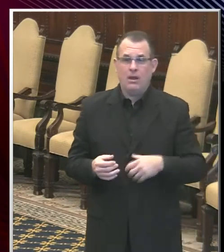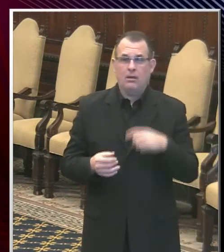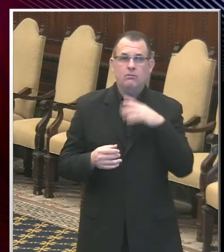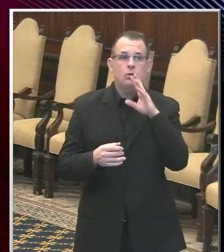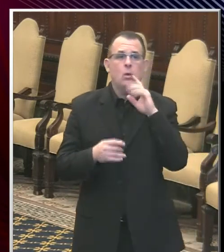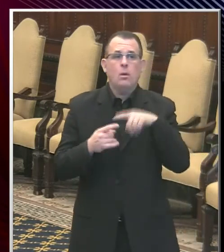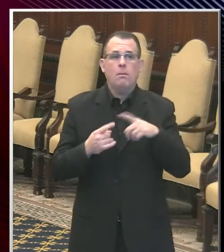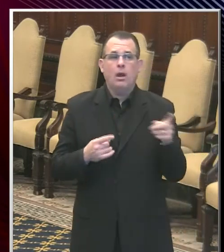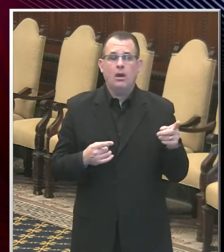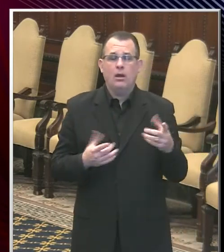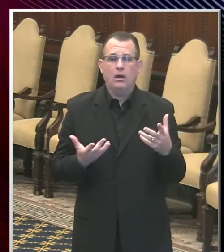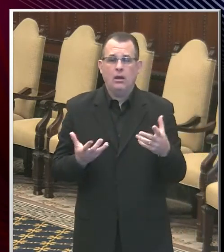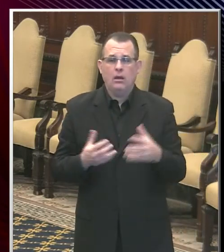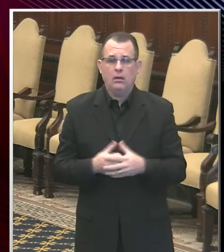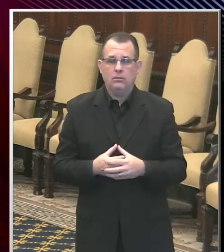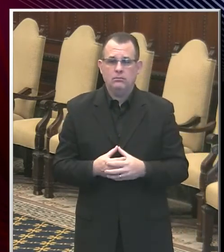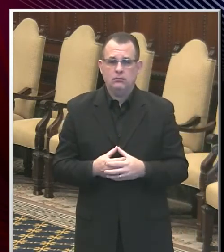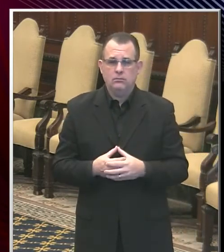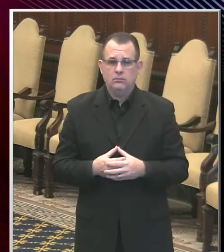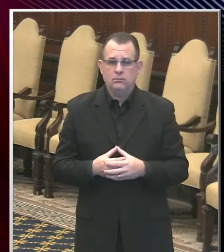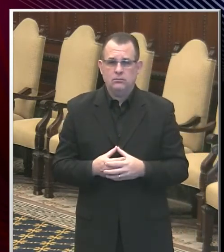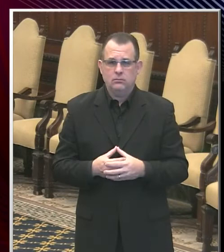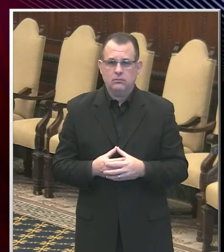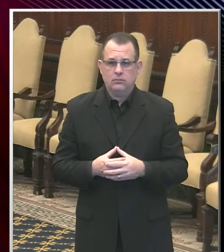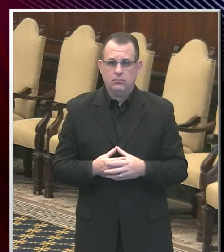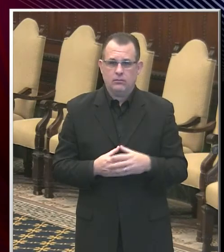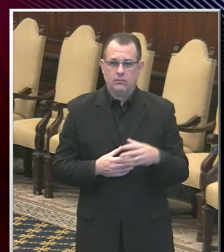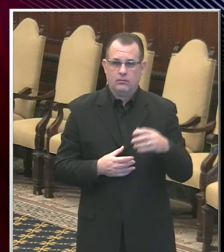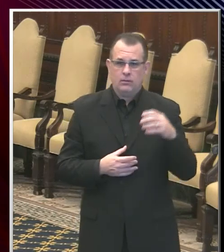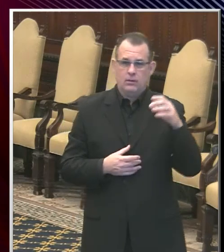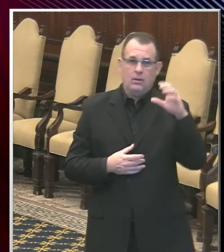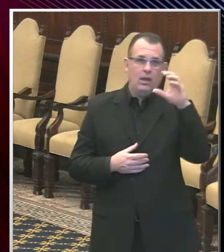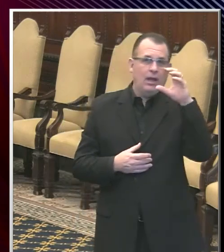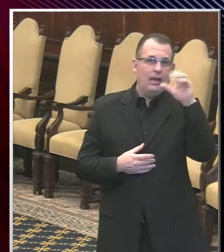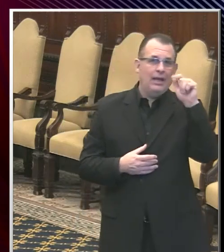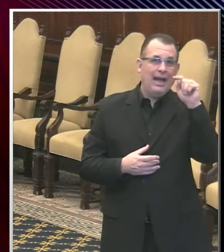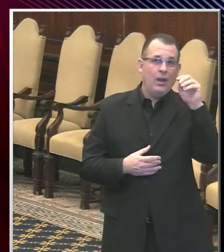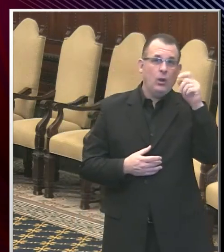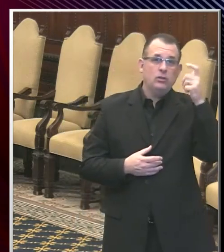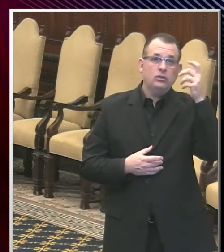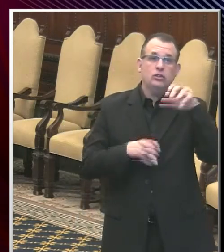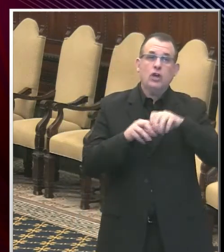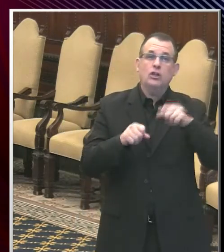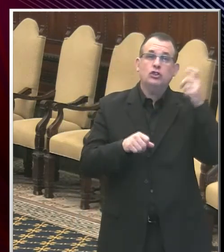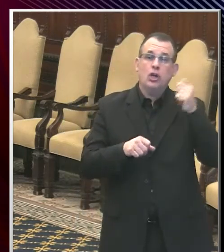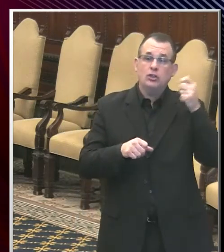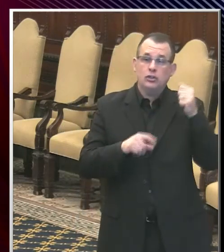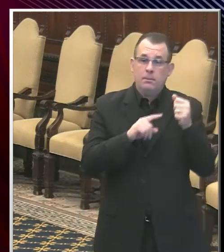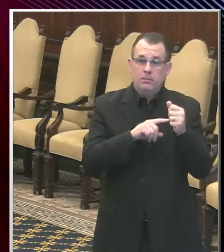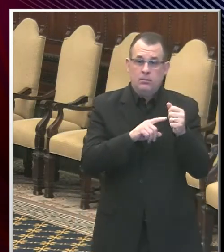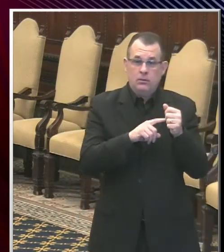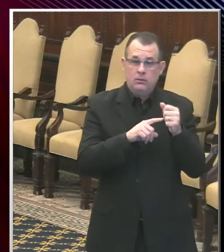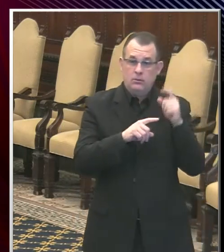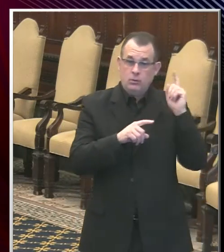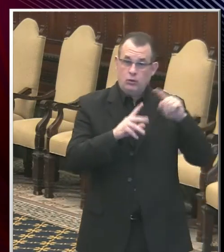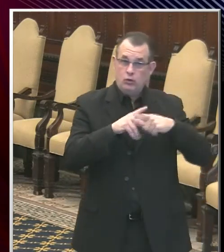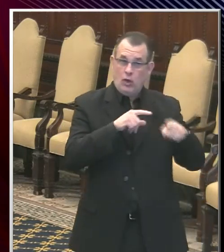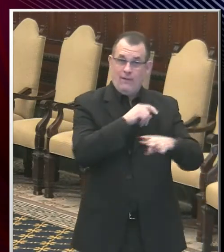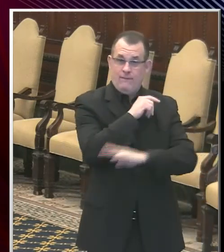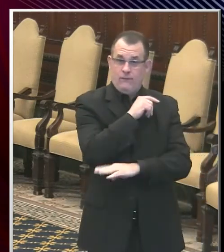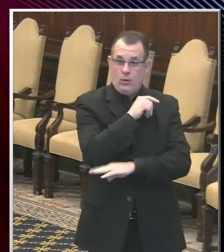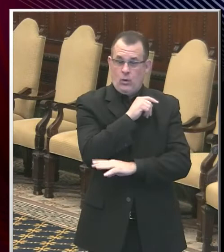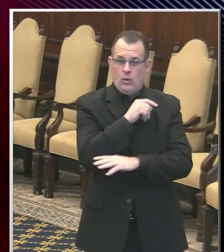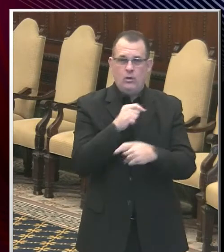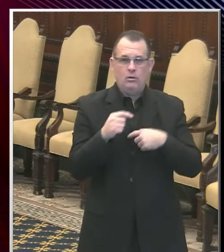the Cato Scholarship. Right. So that instead of starting in the fall, will start in the spring. Right. I got that. And